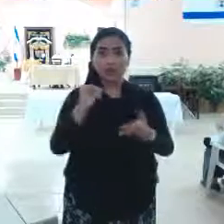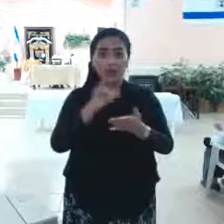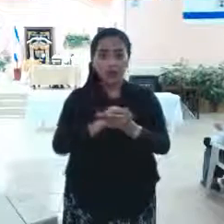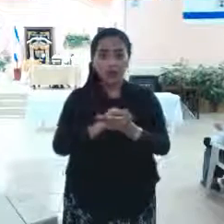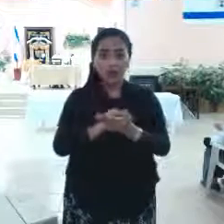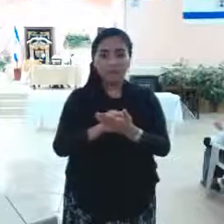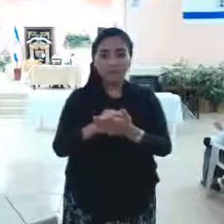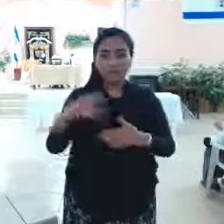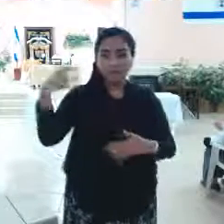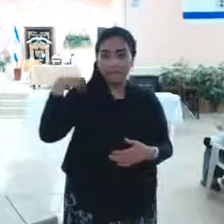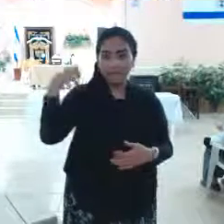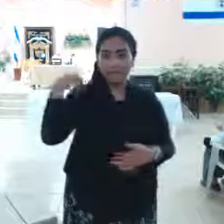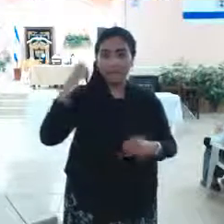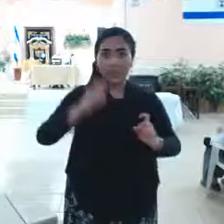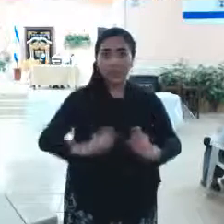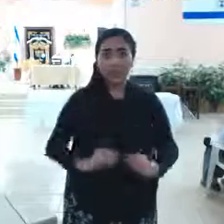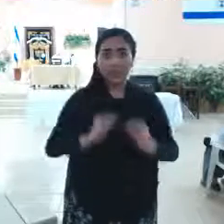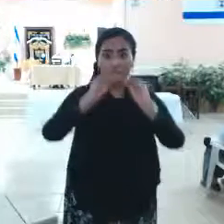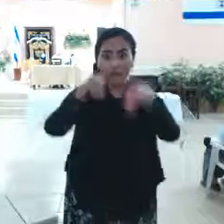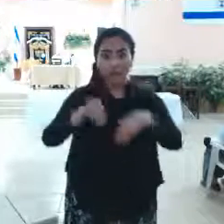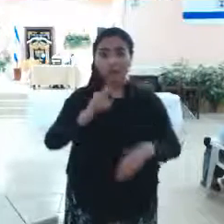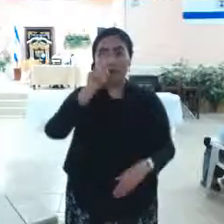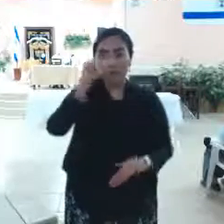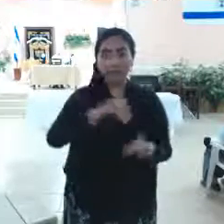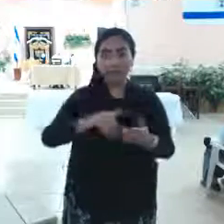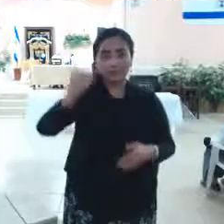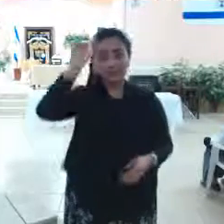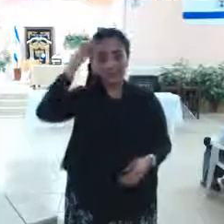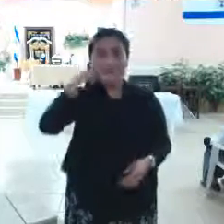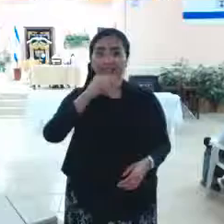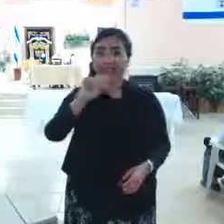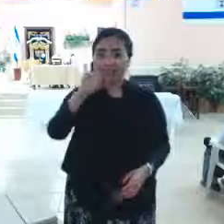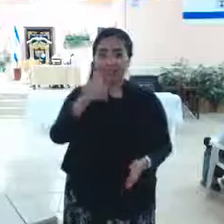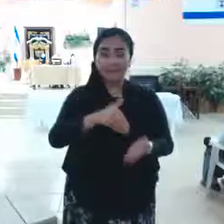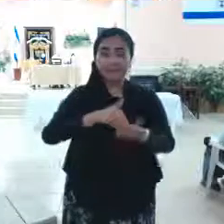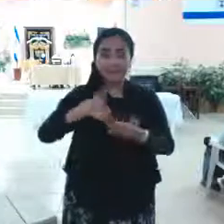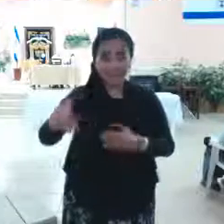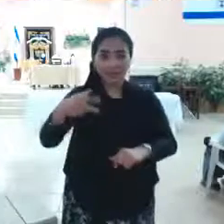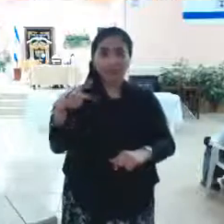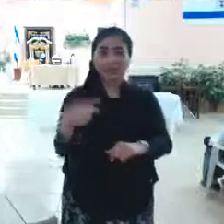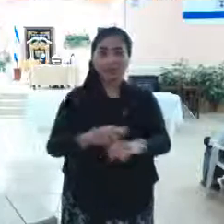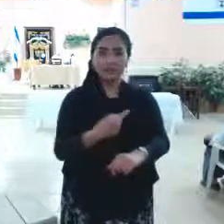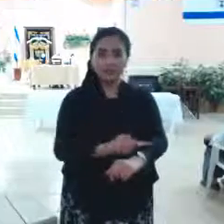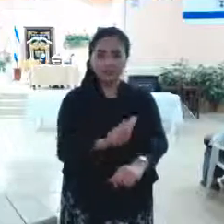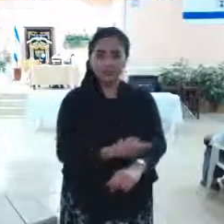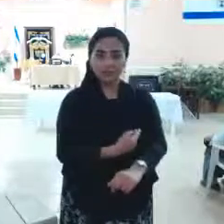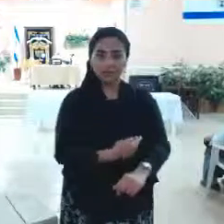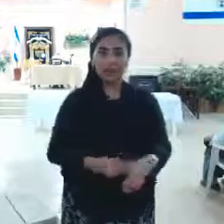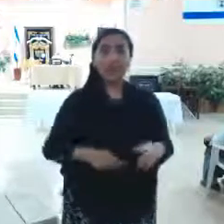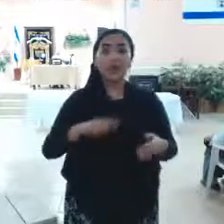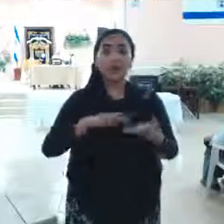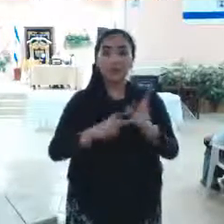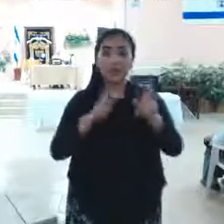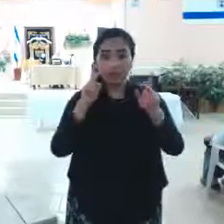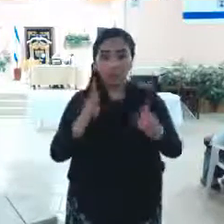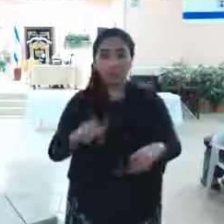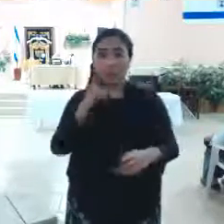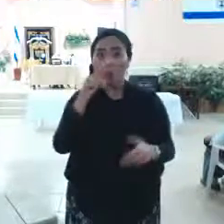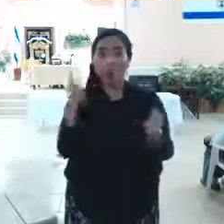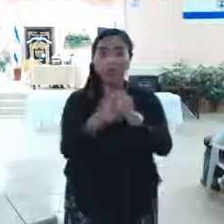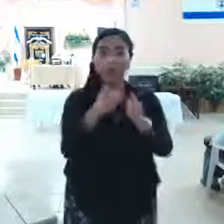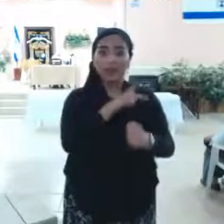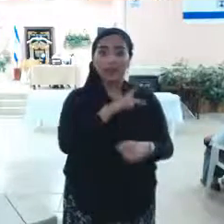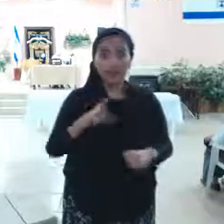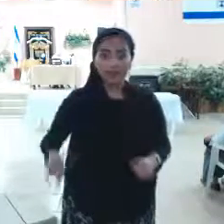it says that the feast, they put 1,000 bullocks and 7,000 sheep. So that means that the ones